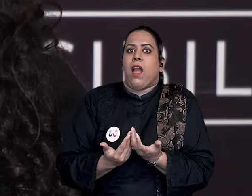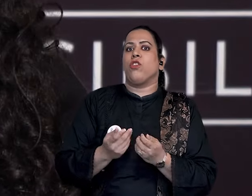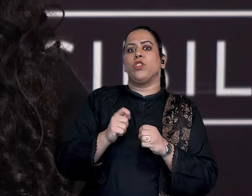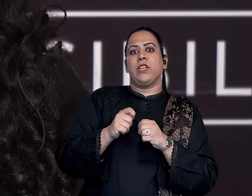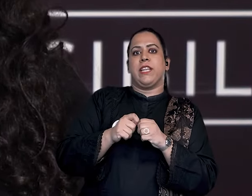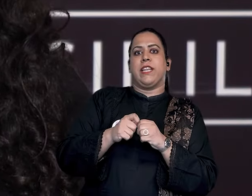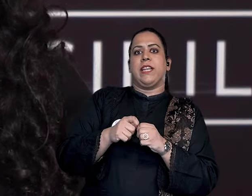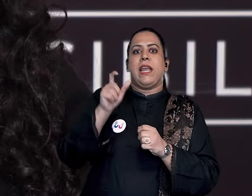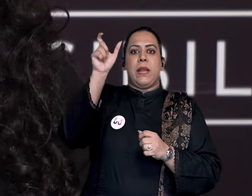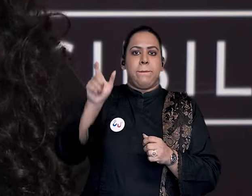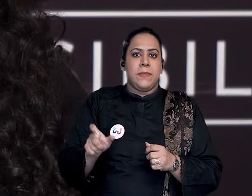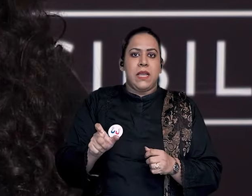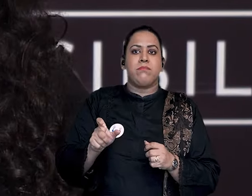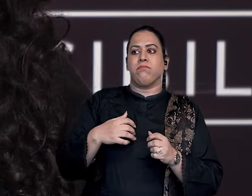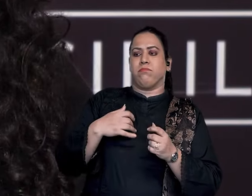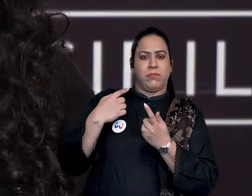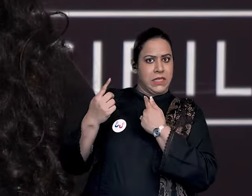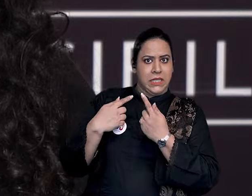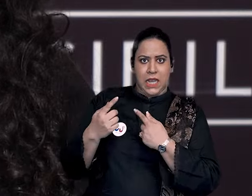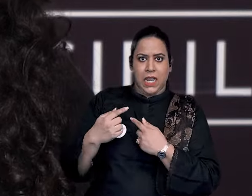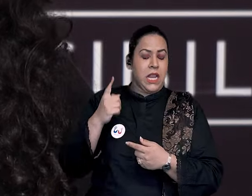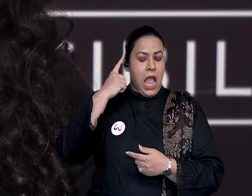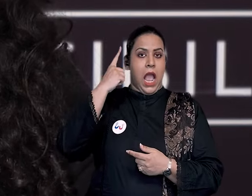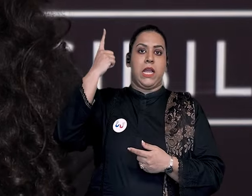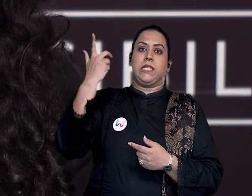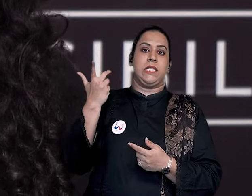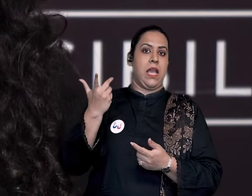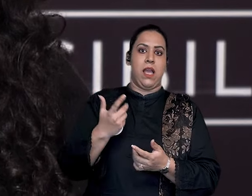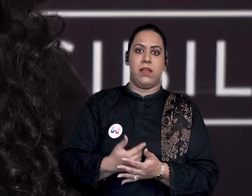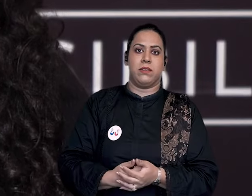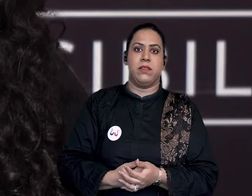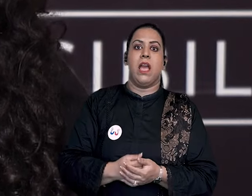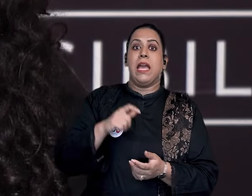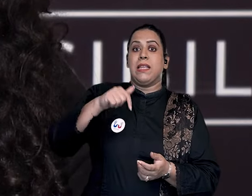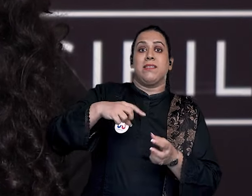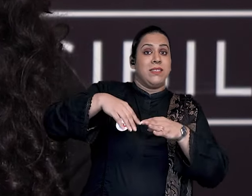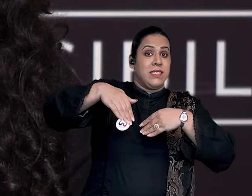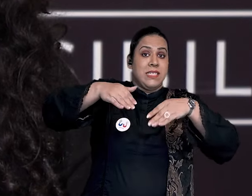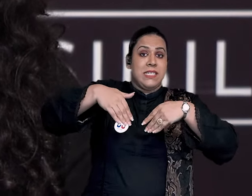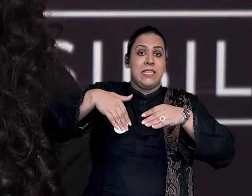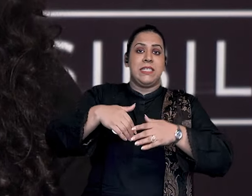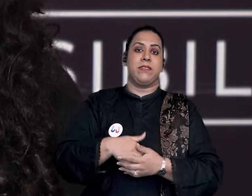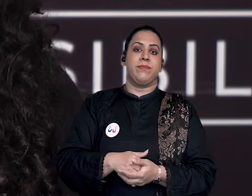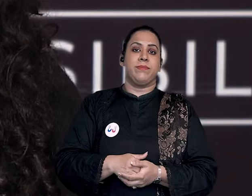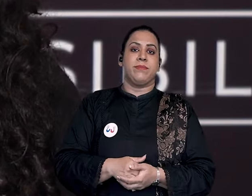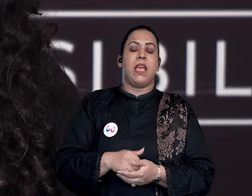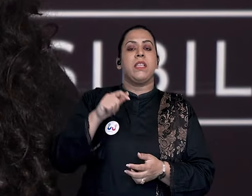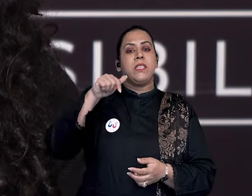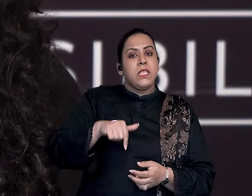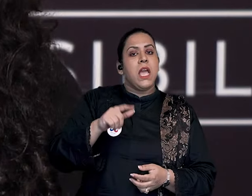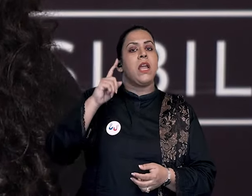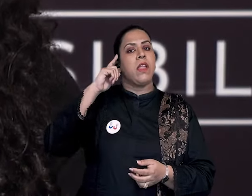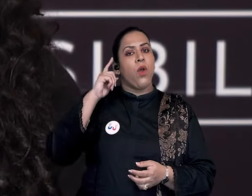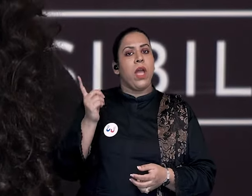a managerial team that consists of architects, that consists of designers, that consists